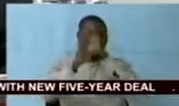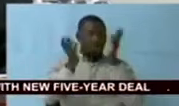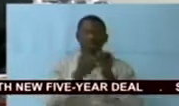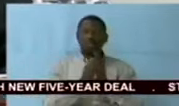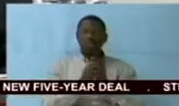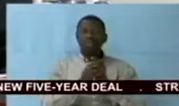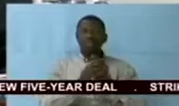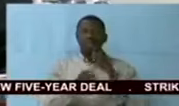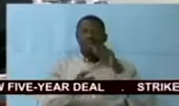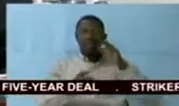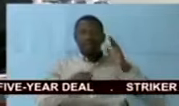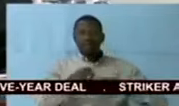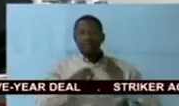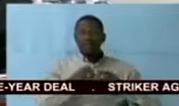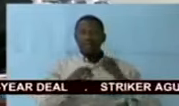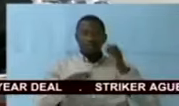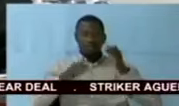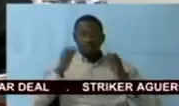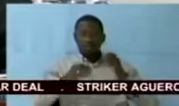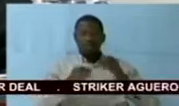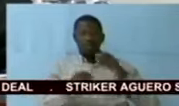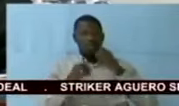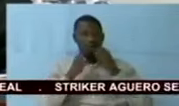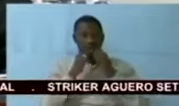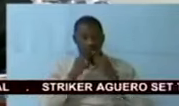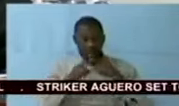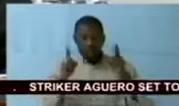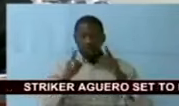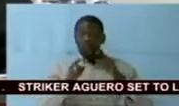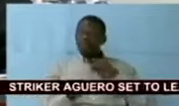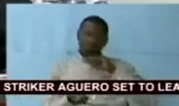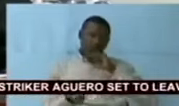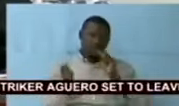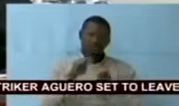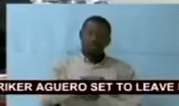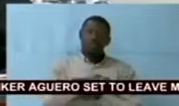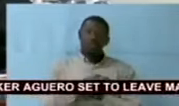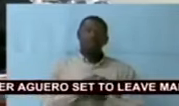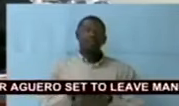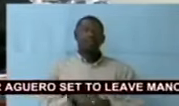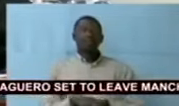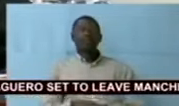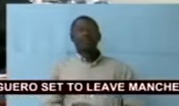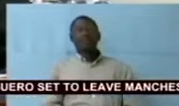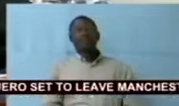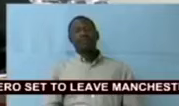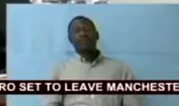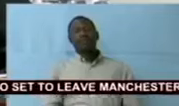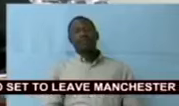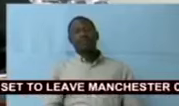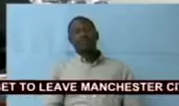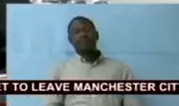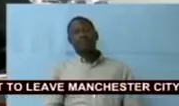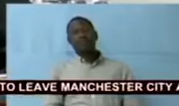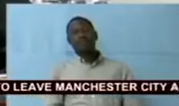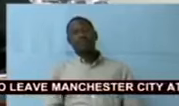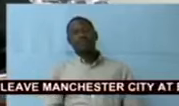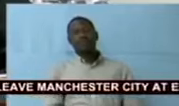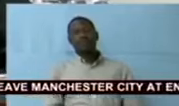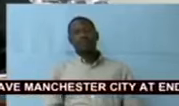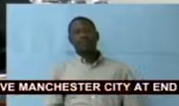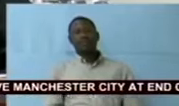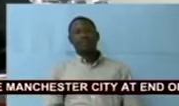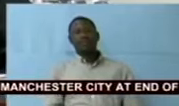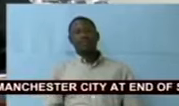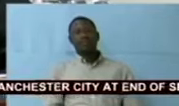Wala mnyinti ko nying officialu menu ma uniform dum menu bala officio kono ya sindile force o kan pour atanyanta kito tela